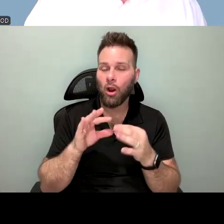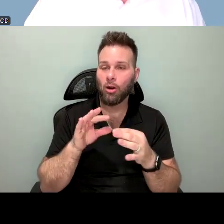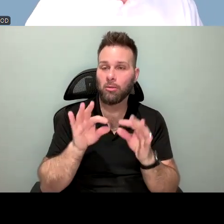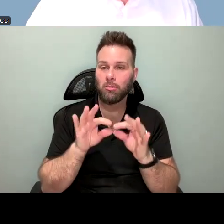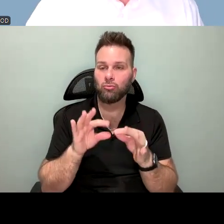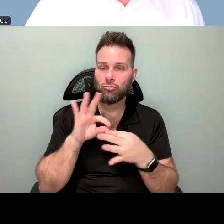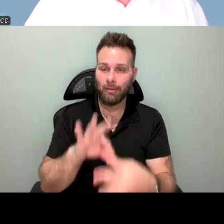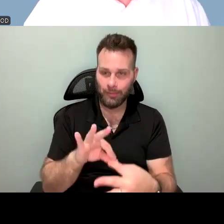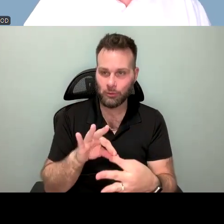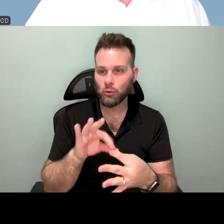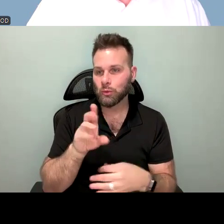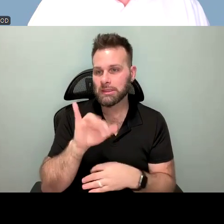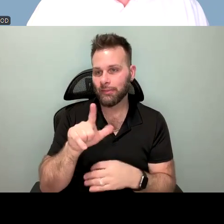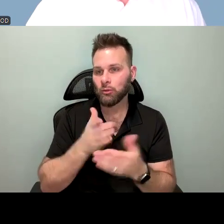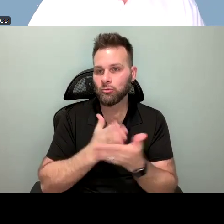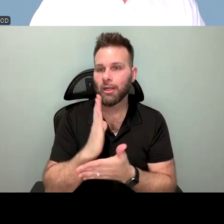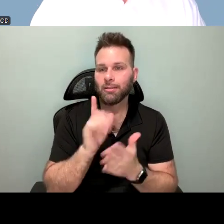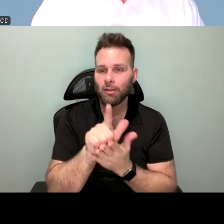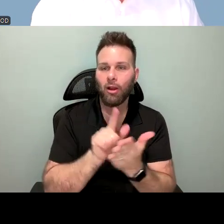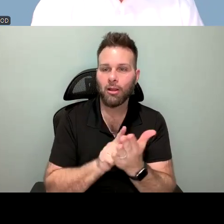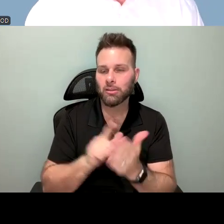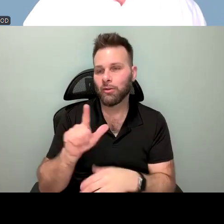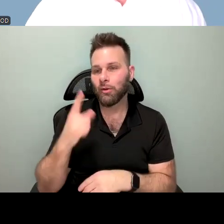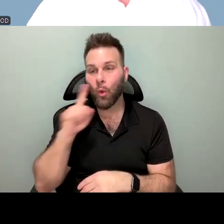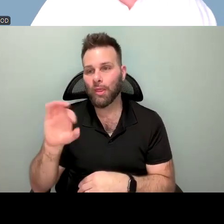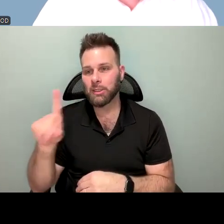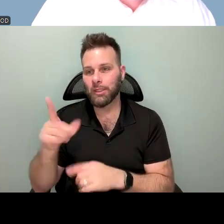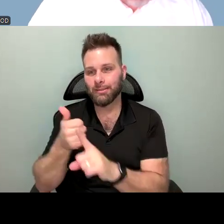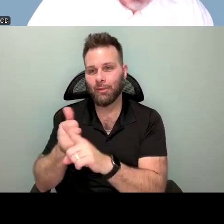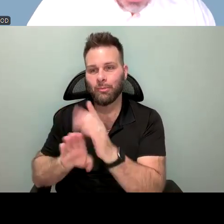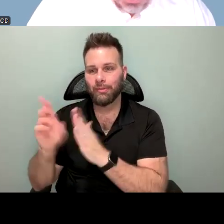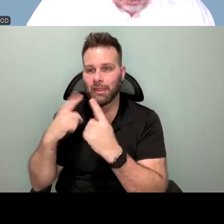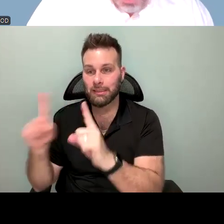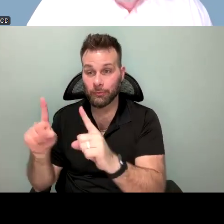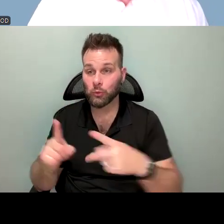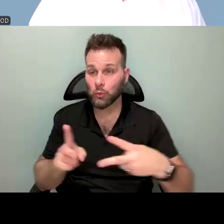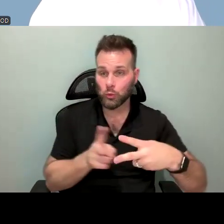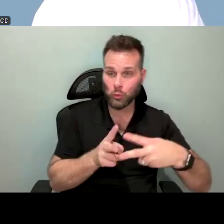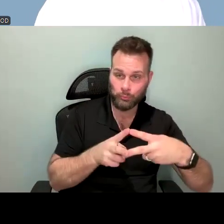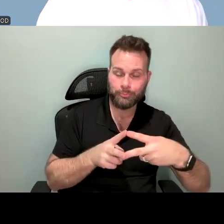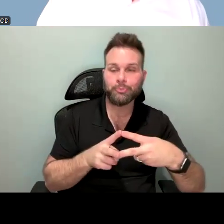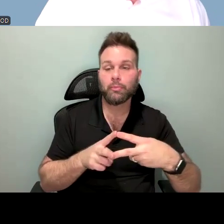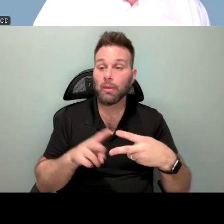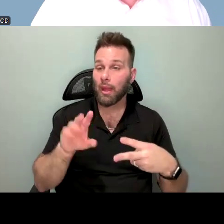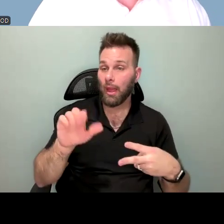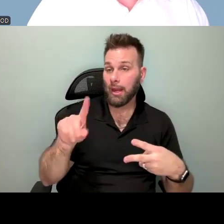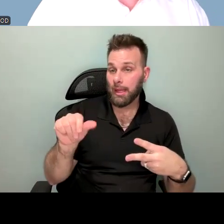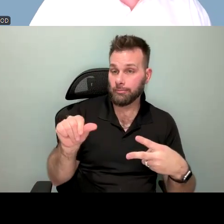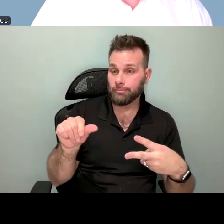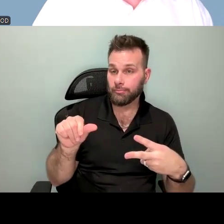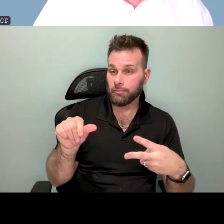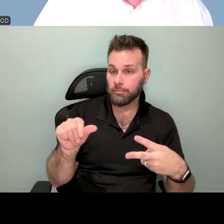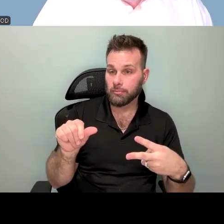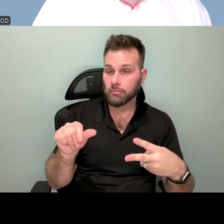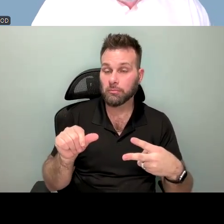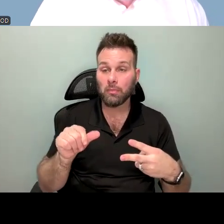to be familiar with. And in fact, there are really just two of them I want to focus on today. One being the Americans with Disabilities Act, and for people who